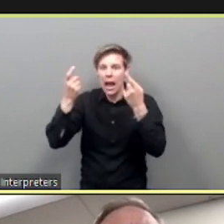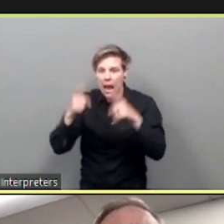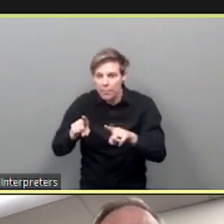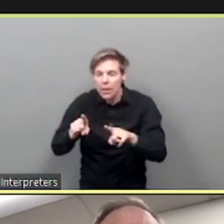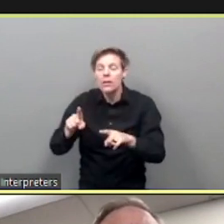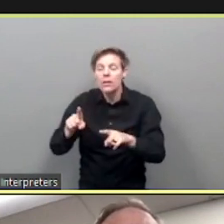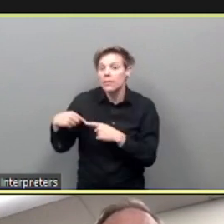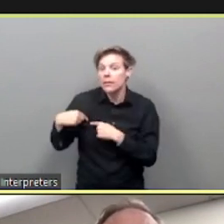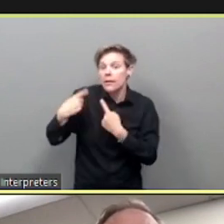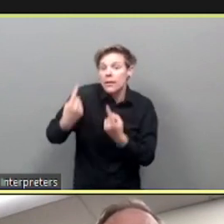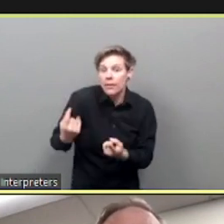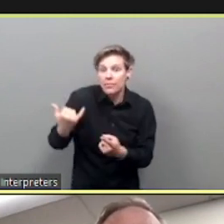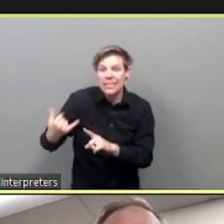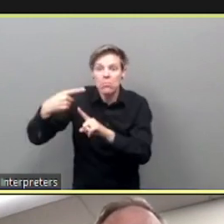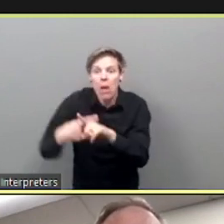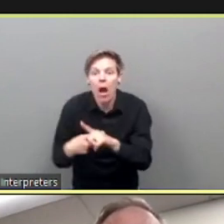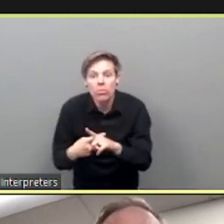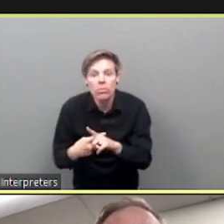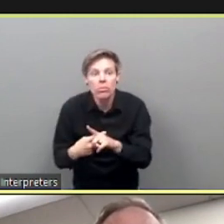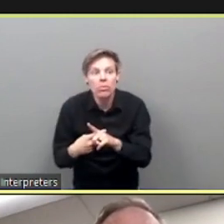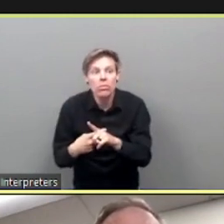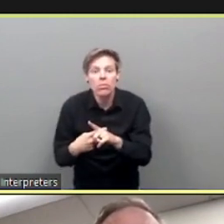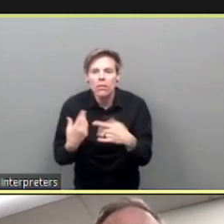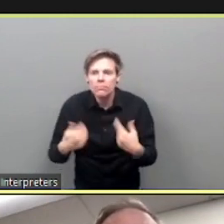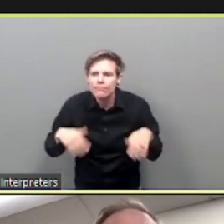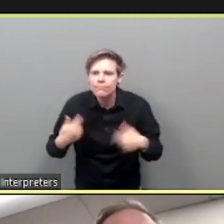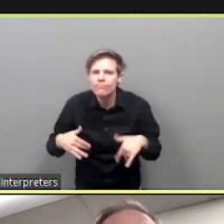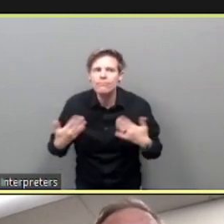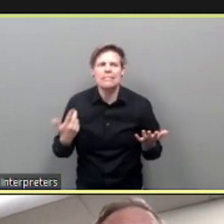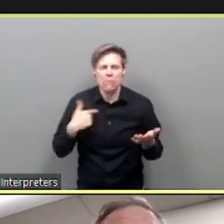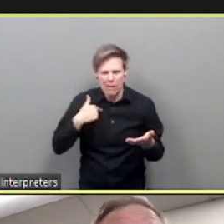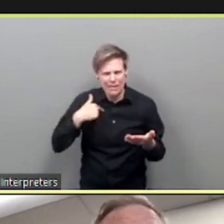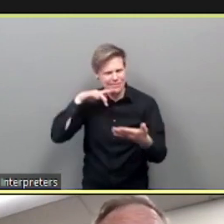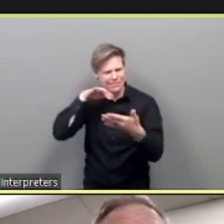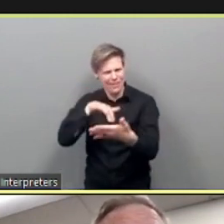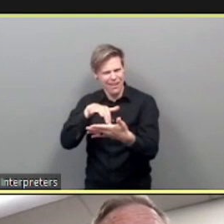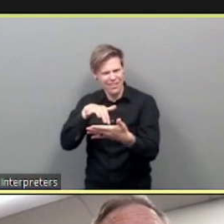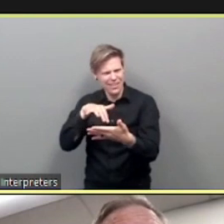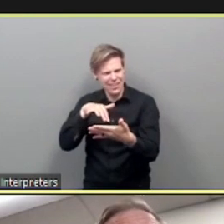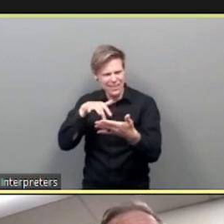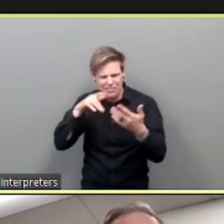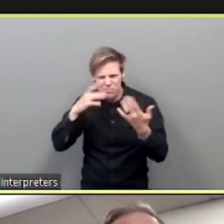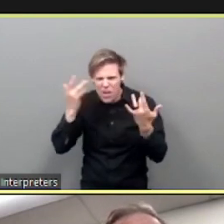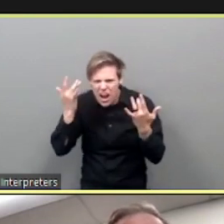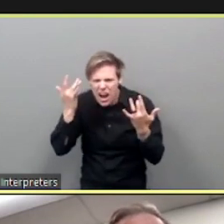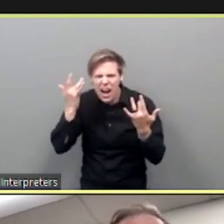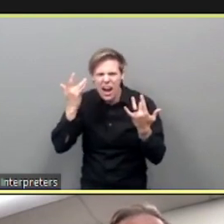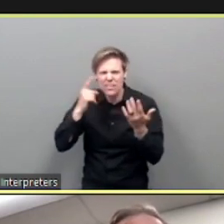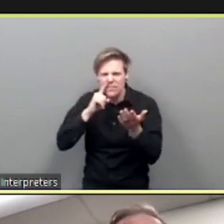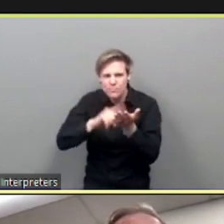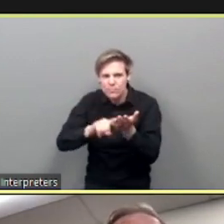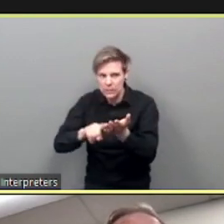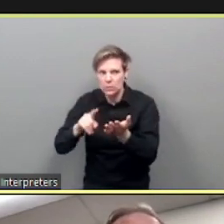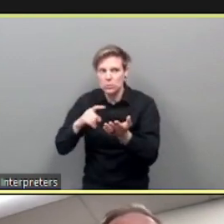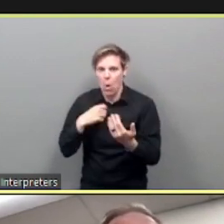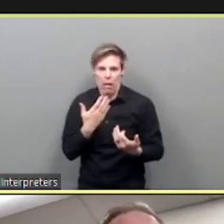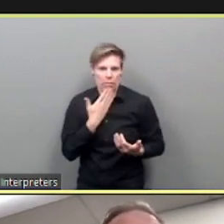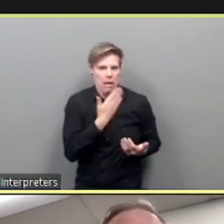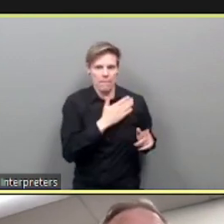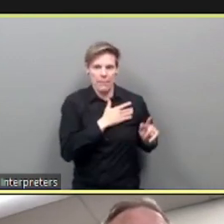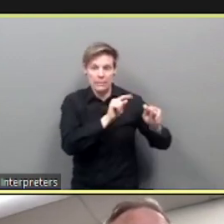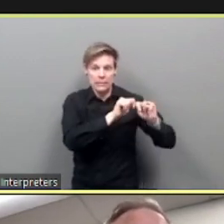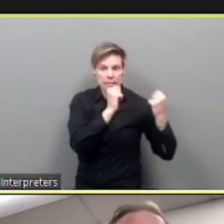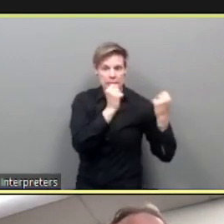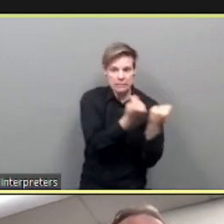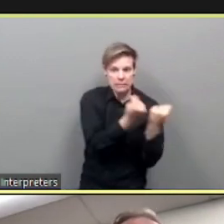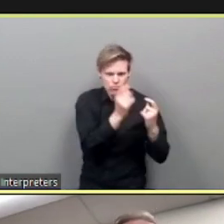spent a good deal of time going over the spreadsheet that my colleagues, and I really want to thank them deeply, at the Poison